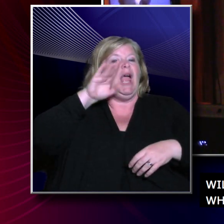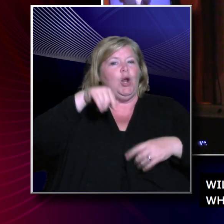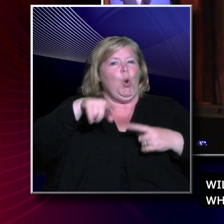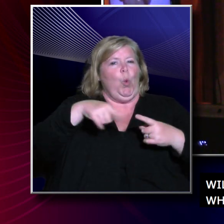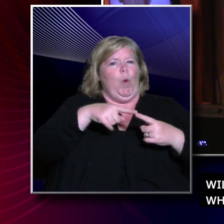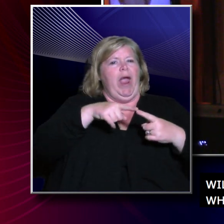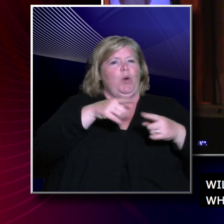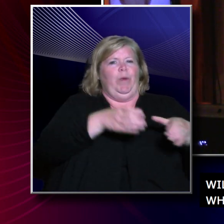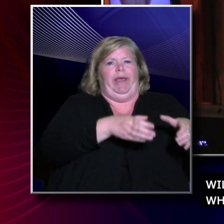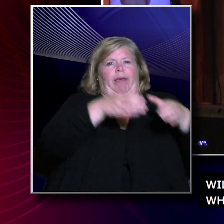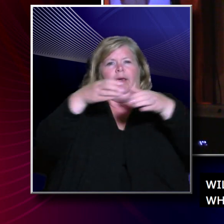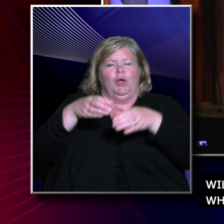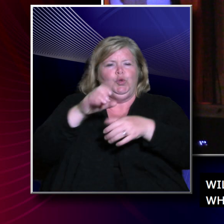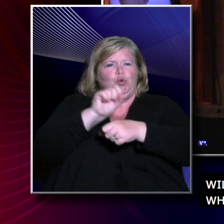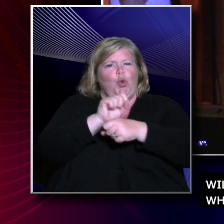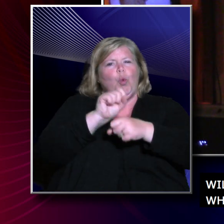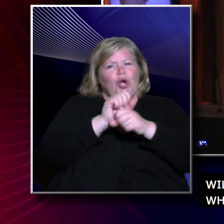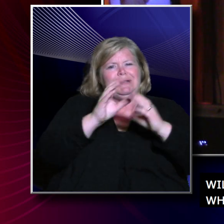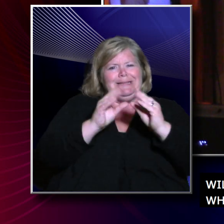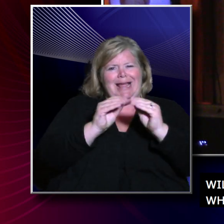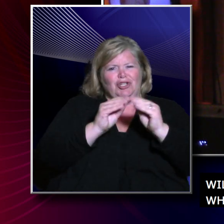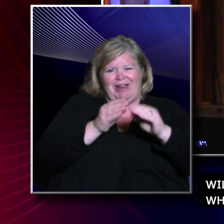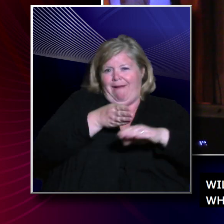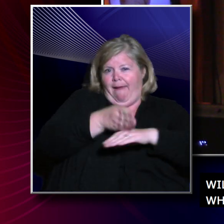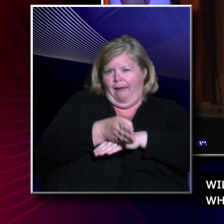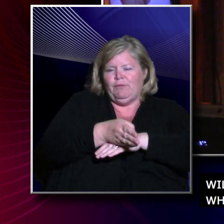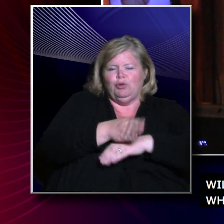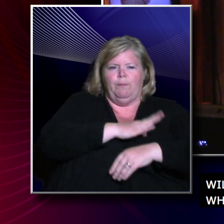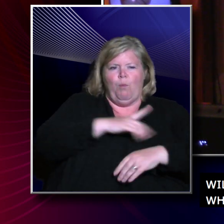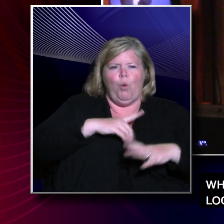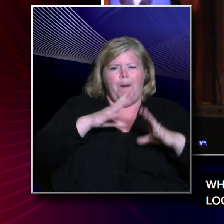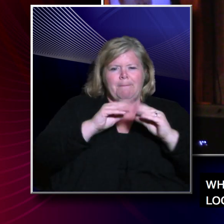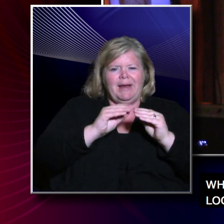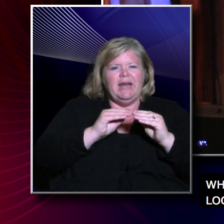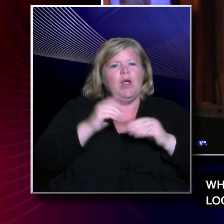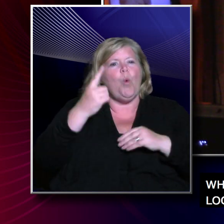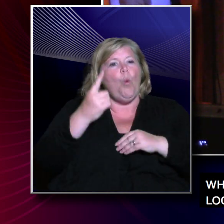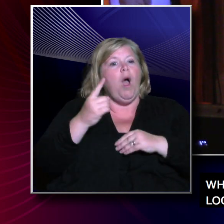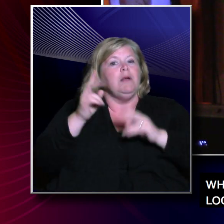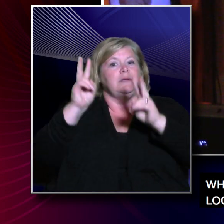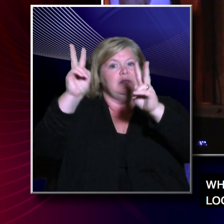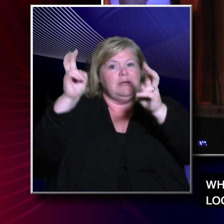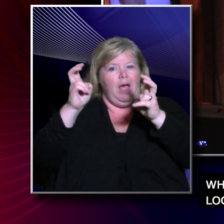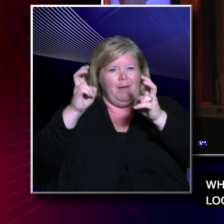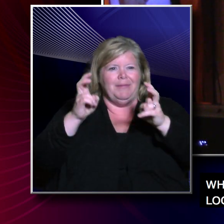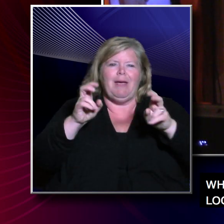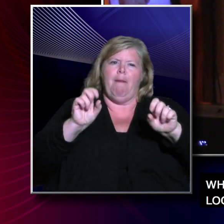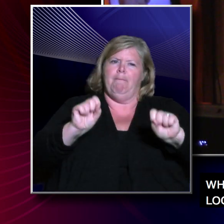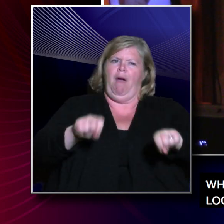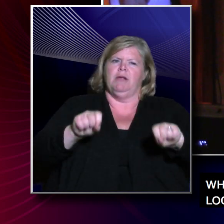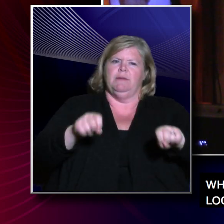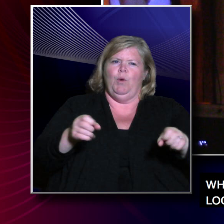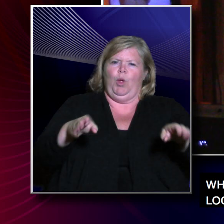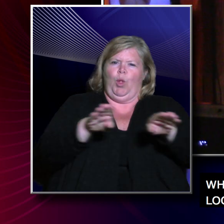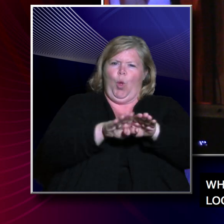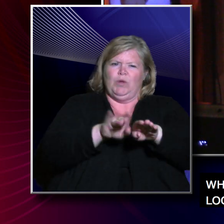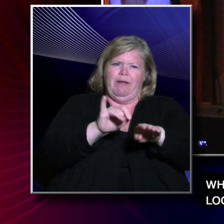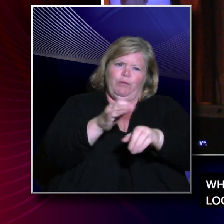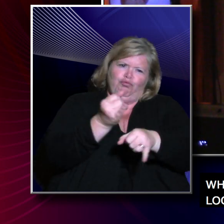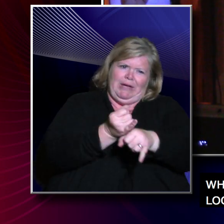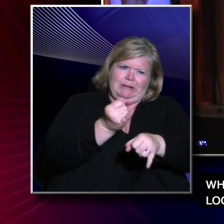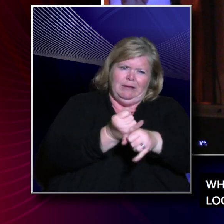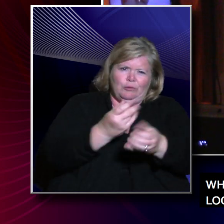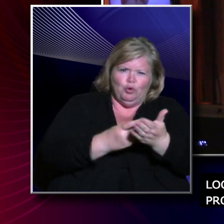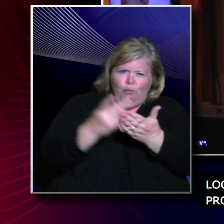session, one topic may be looking at the possible closing of the residential program on the